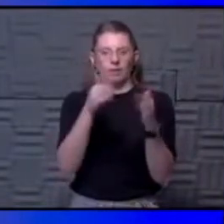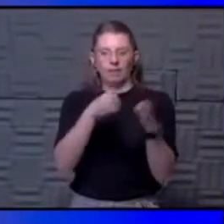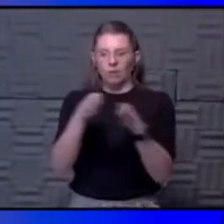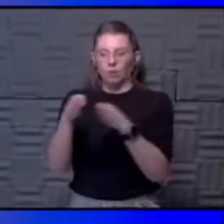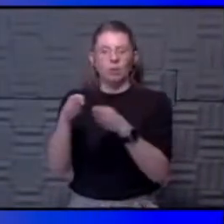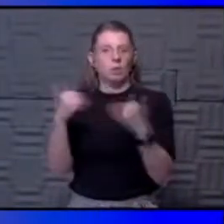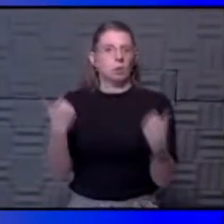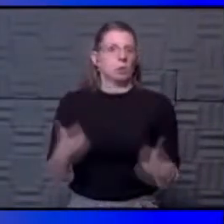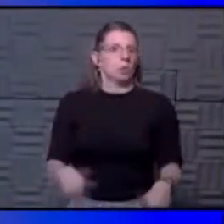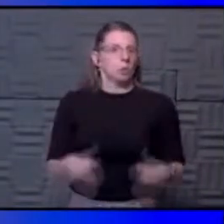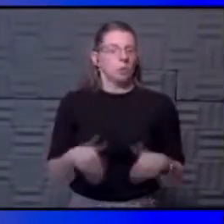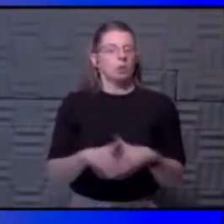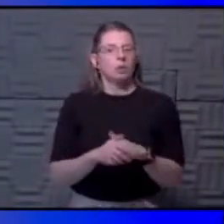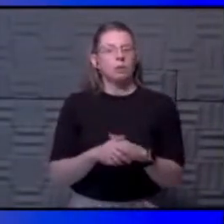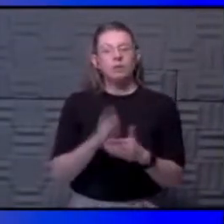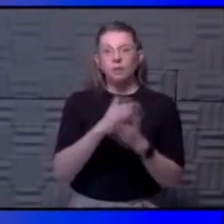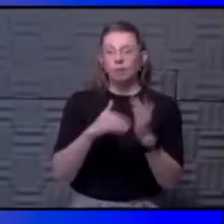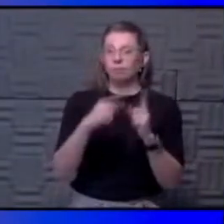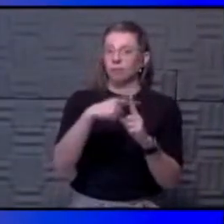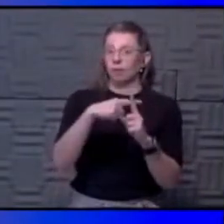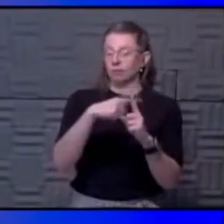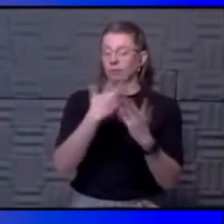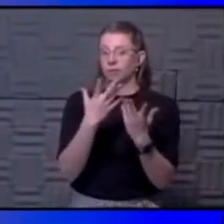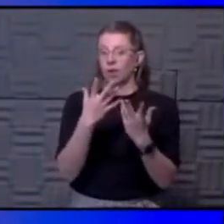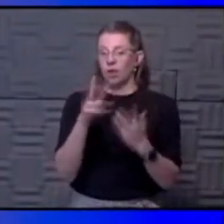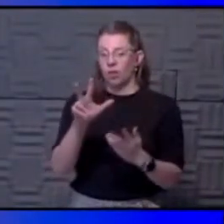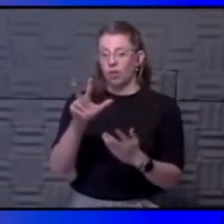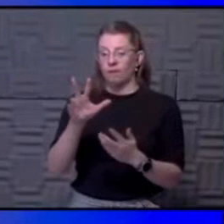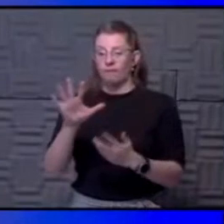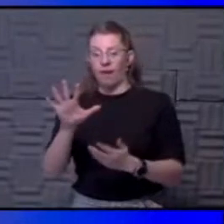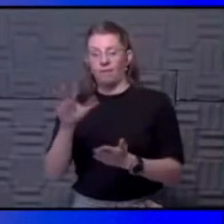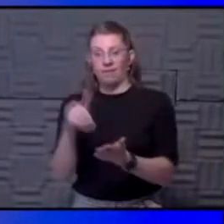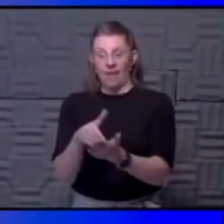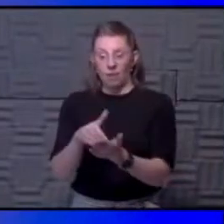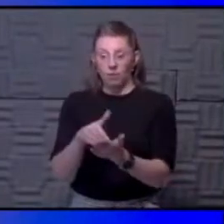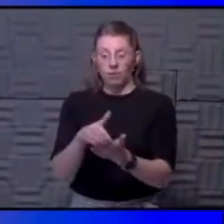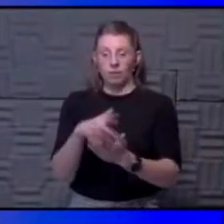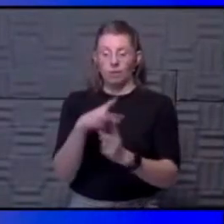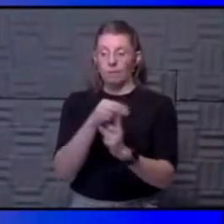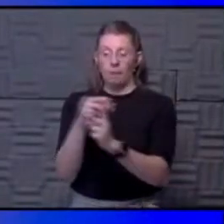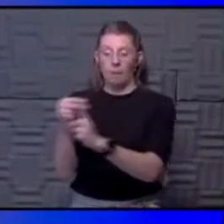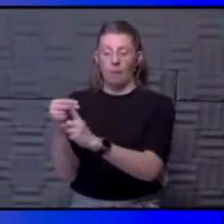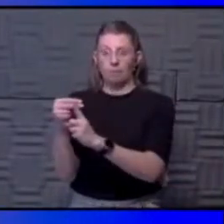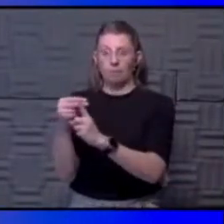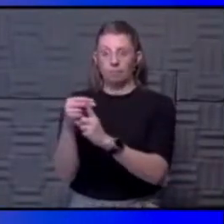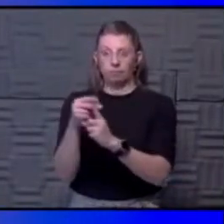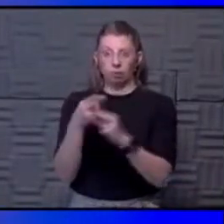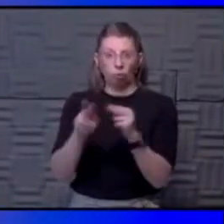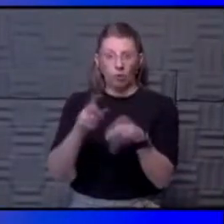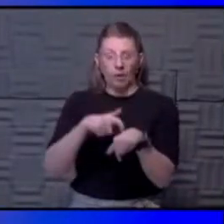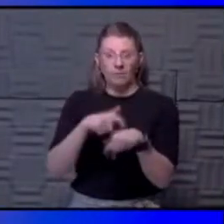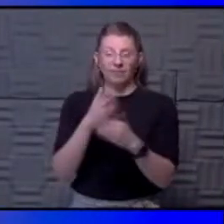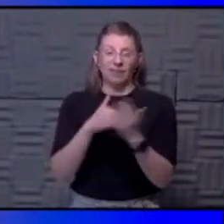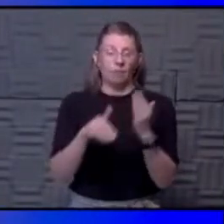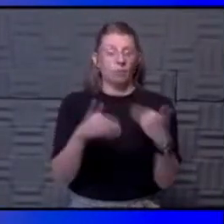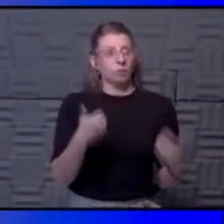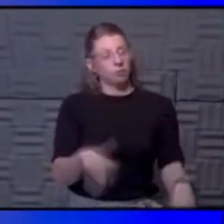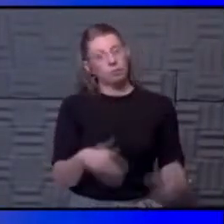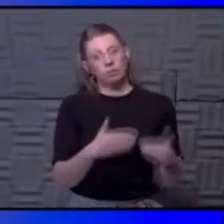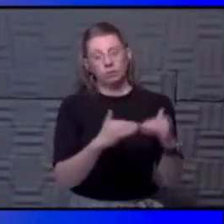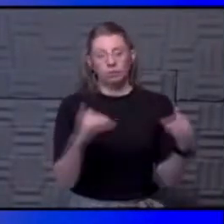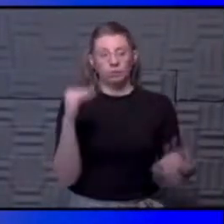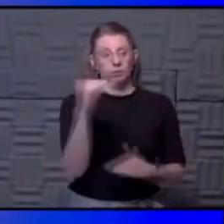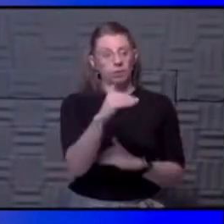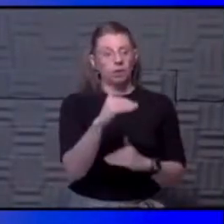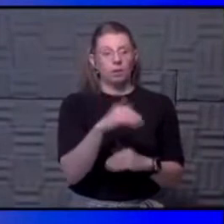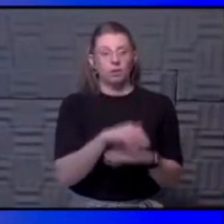they're staggering. Some in a good way, 35,000 doses of a vaccine in not a large amount of time. And some are staggering the other way, right?